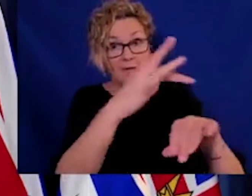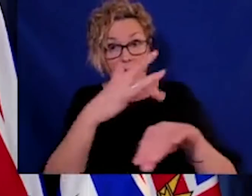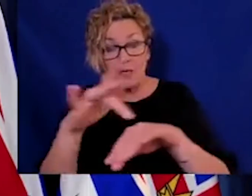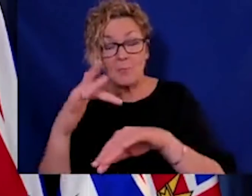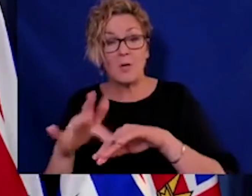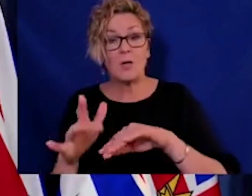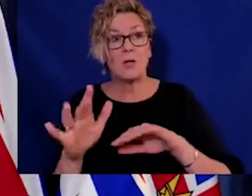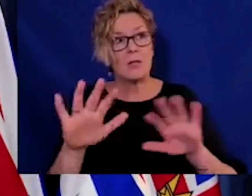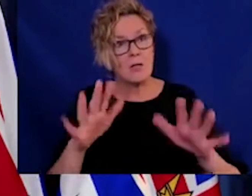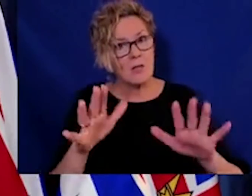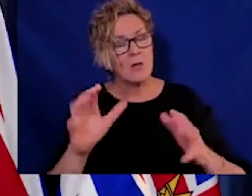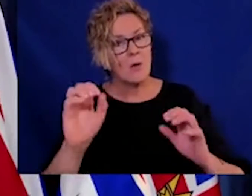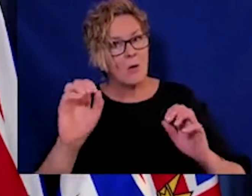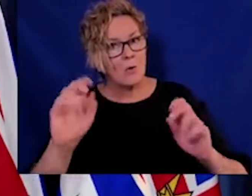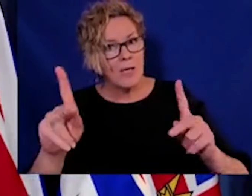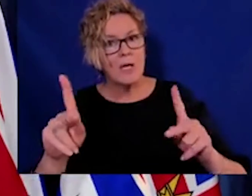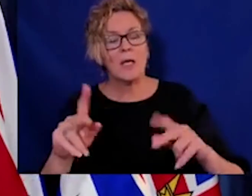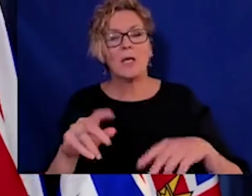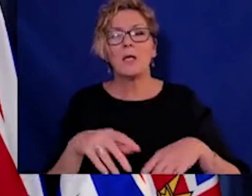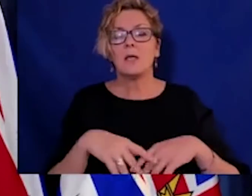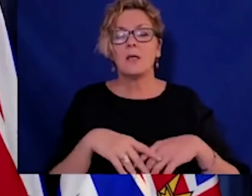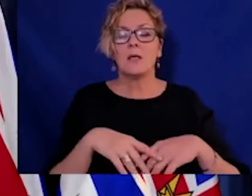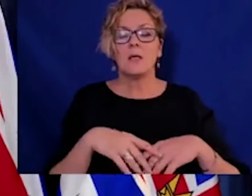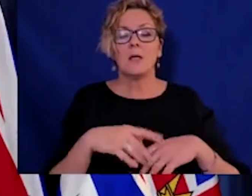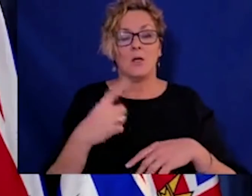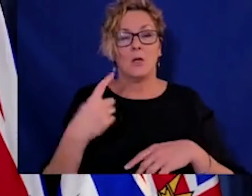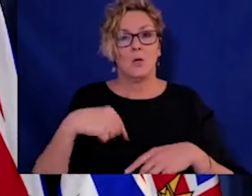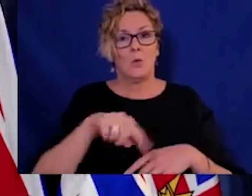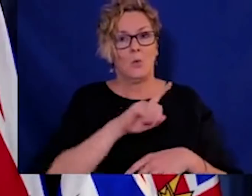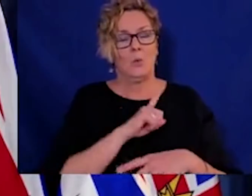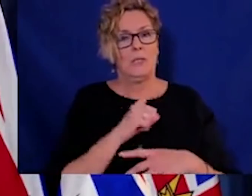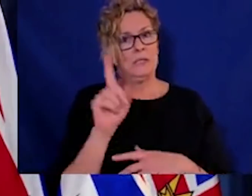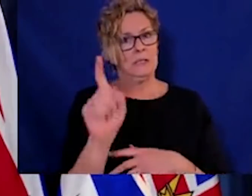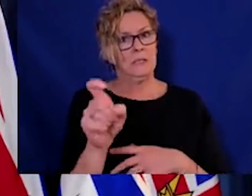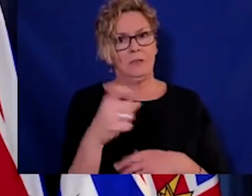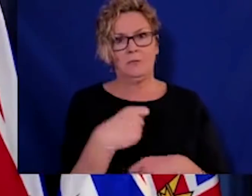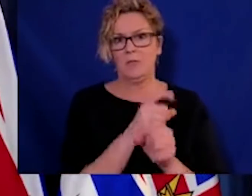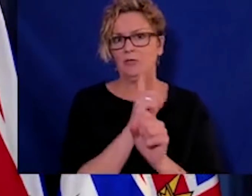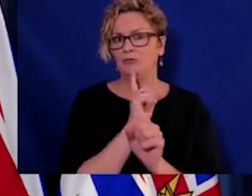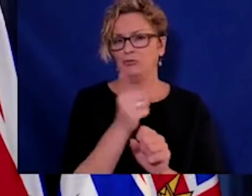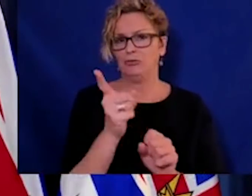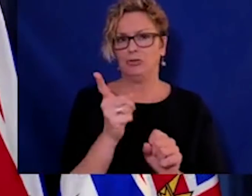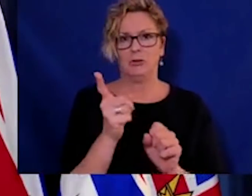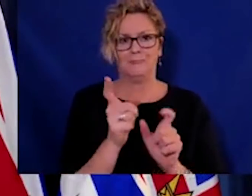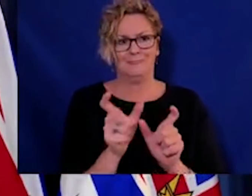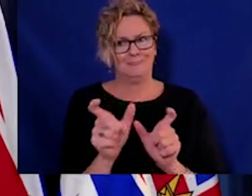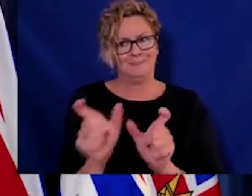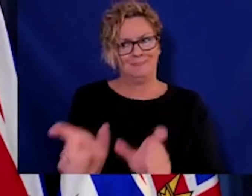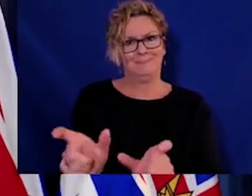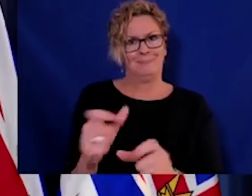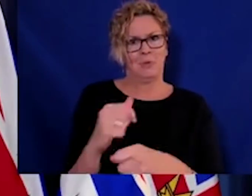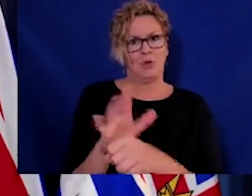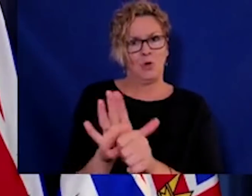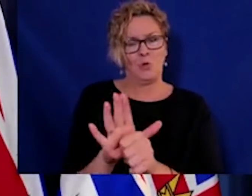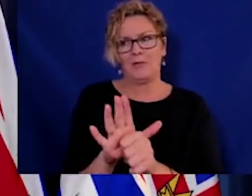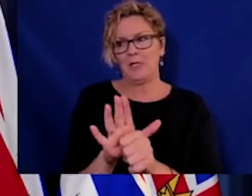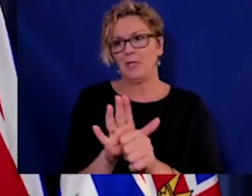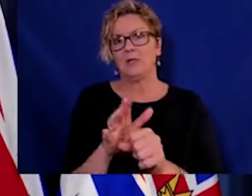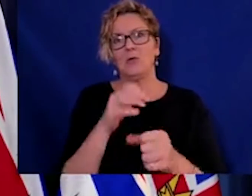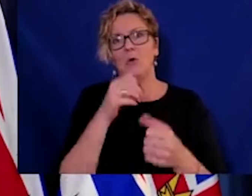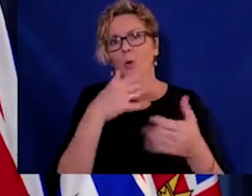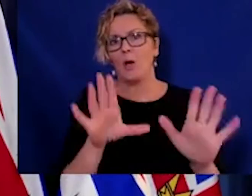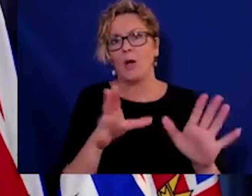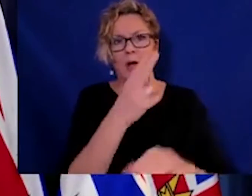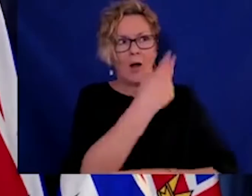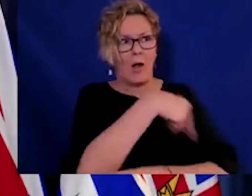our ability to serve people in the system is always dependent on the extent to which COVID-19 both affects our hospital and affects our